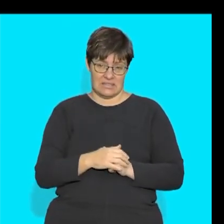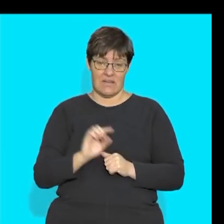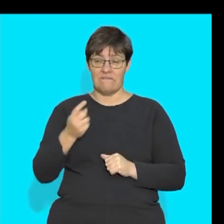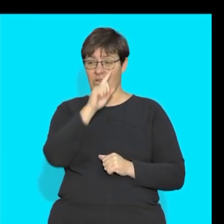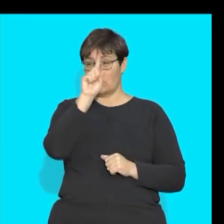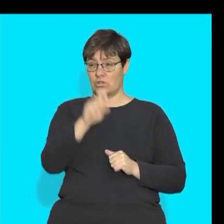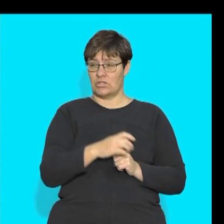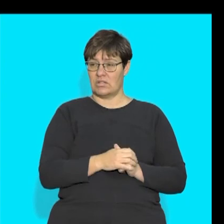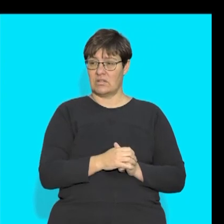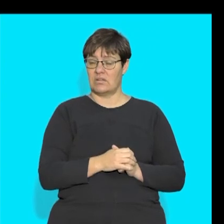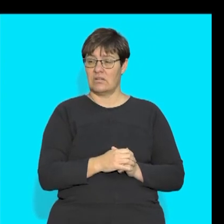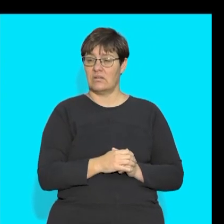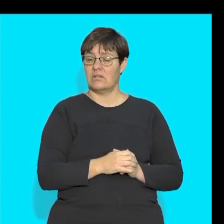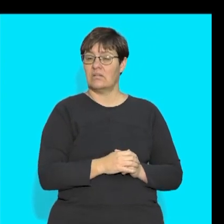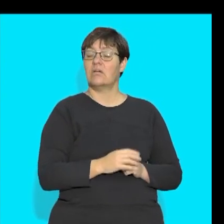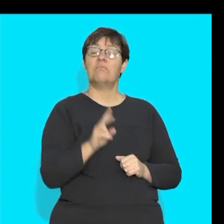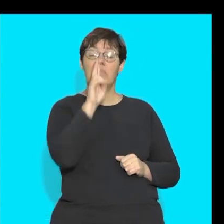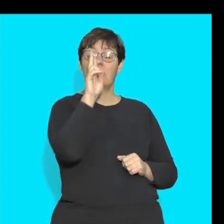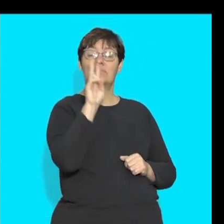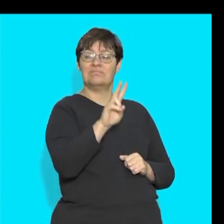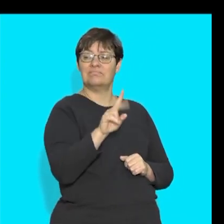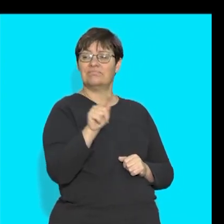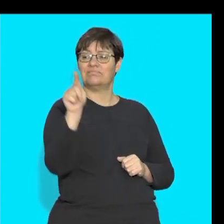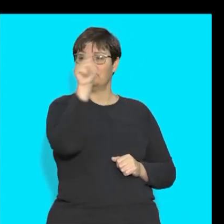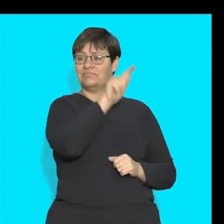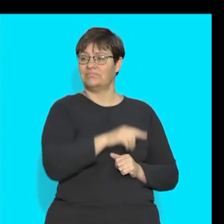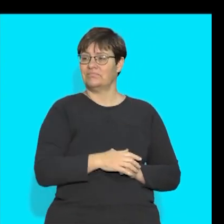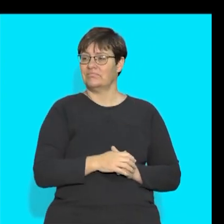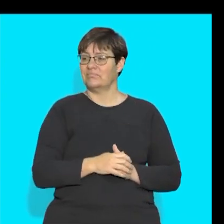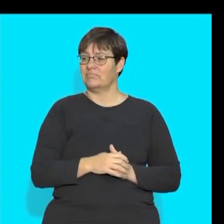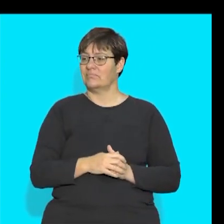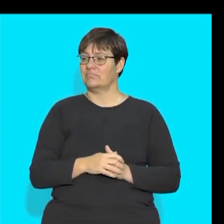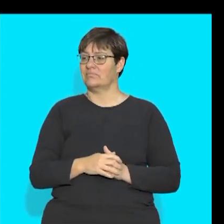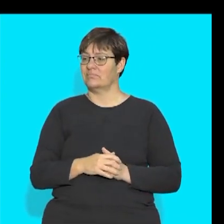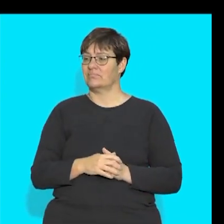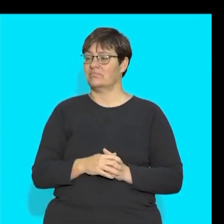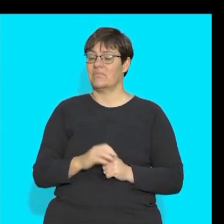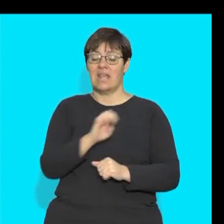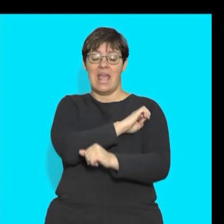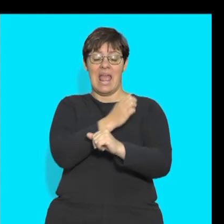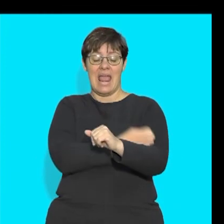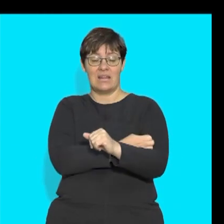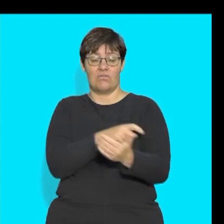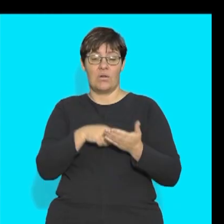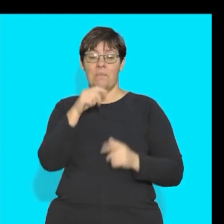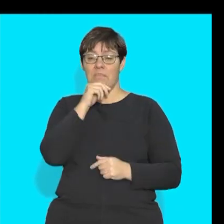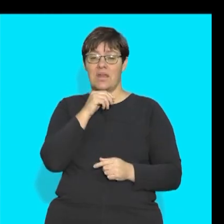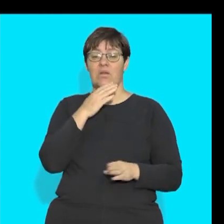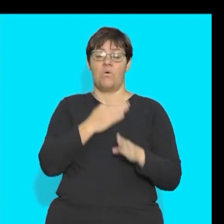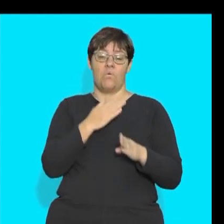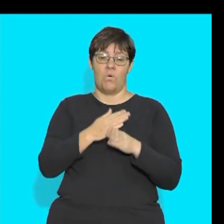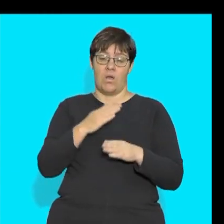19. First question, what you need to recognize for me is this. That's the work